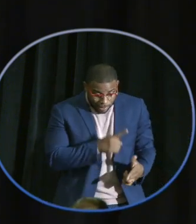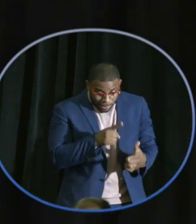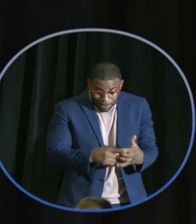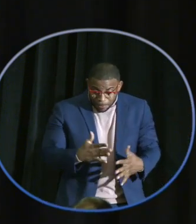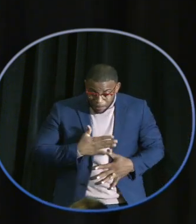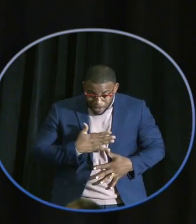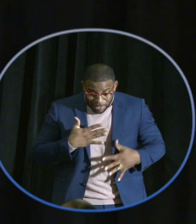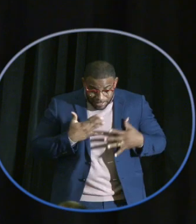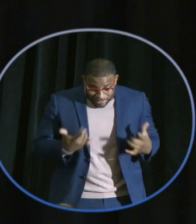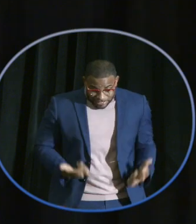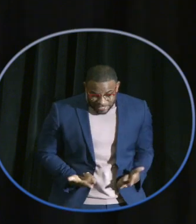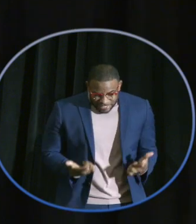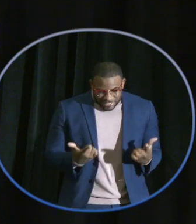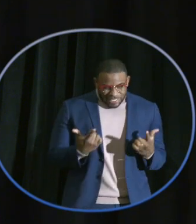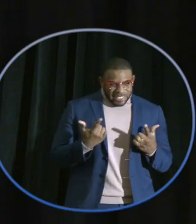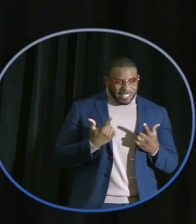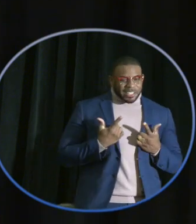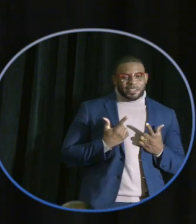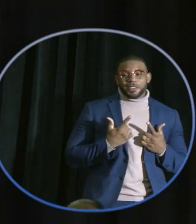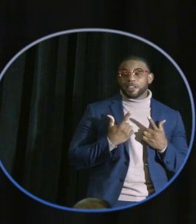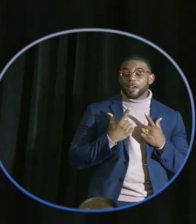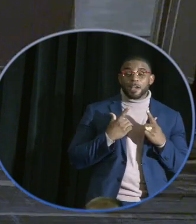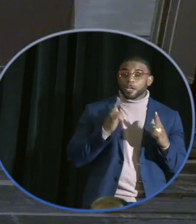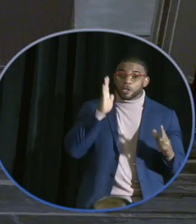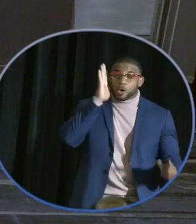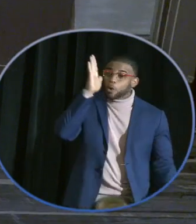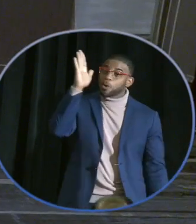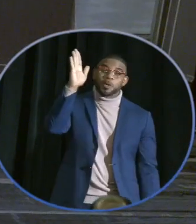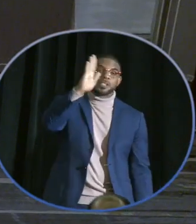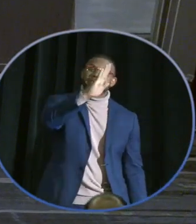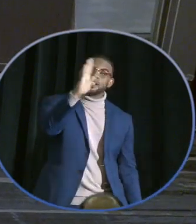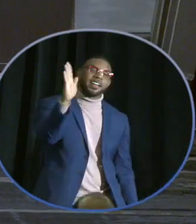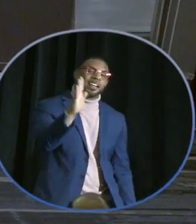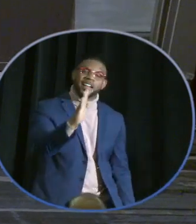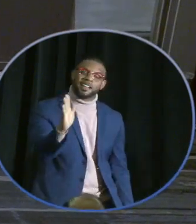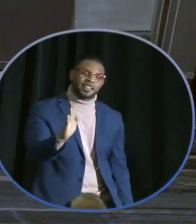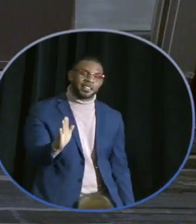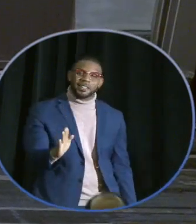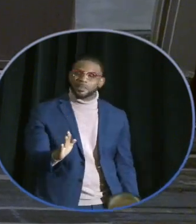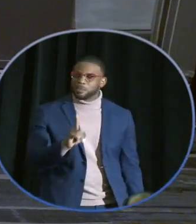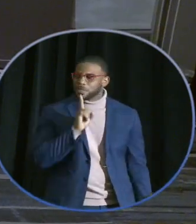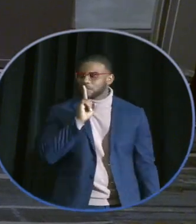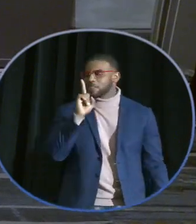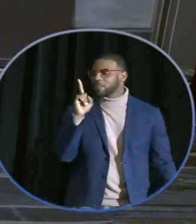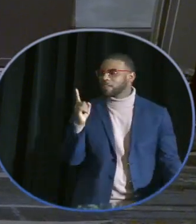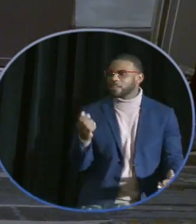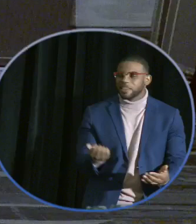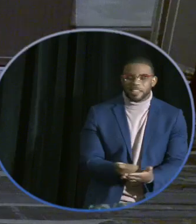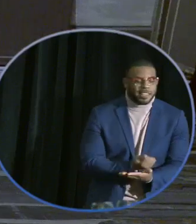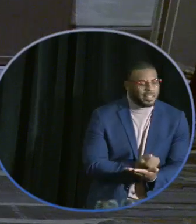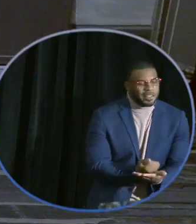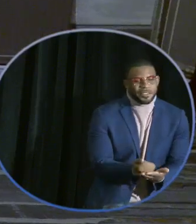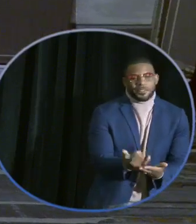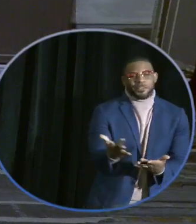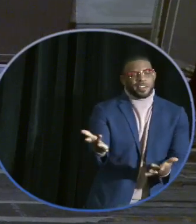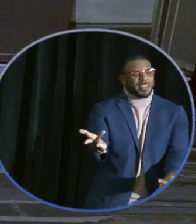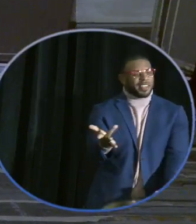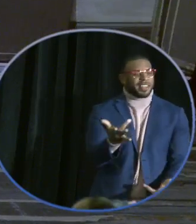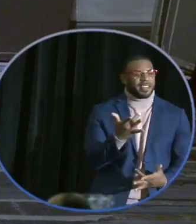then my living shall not be